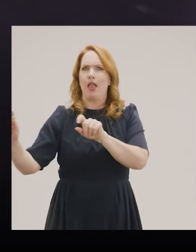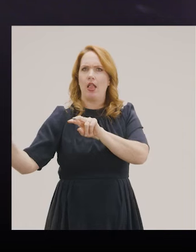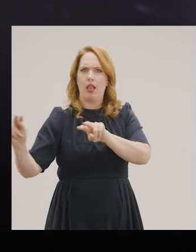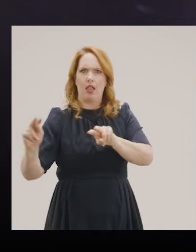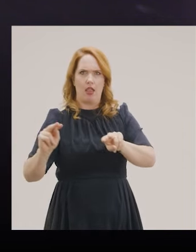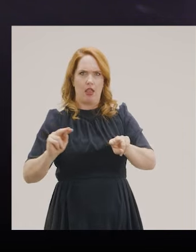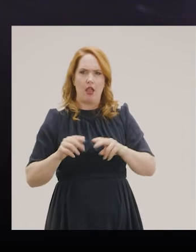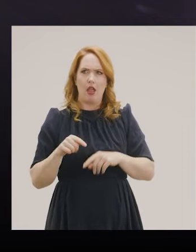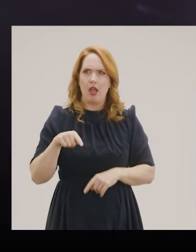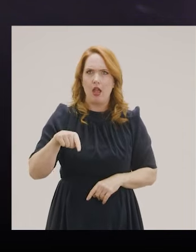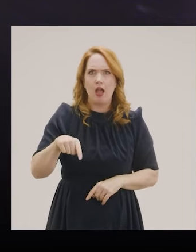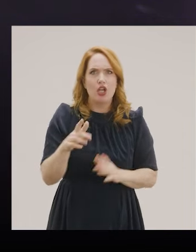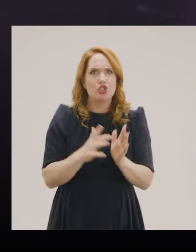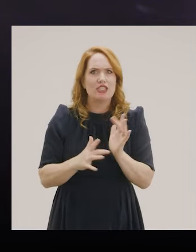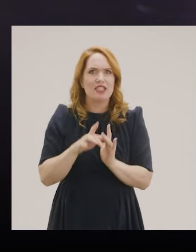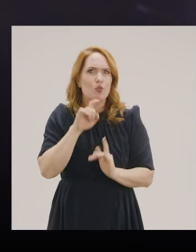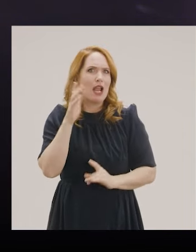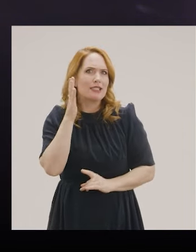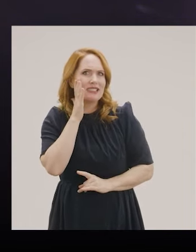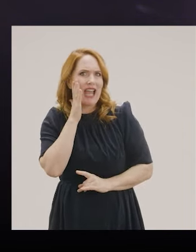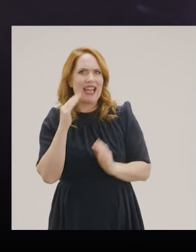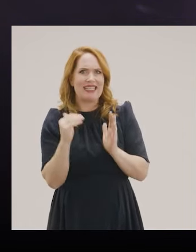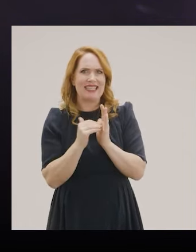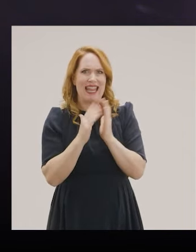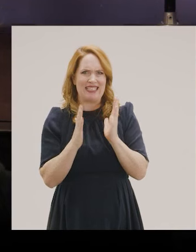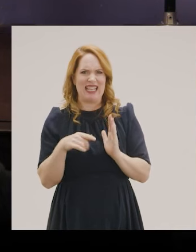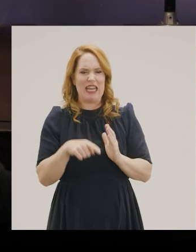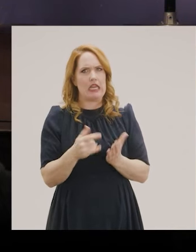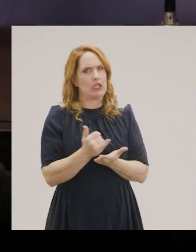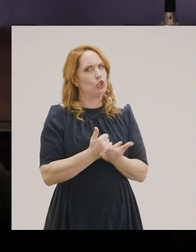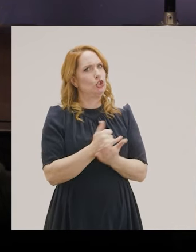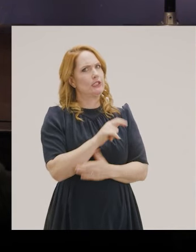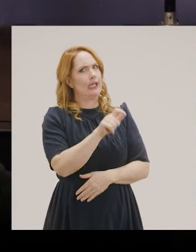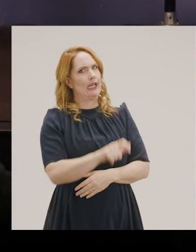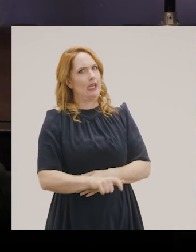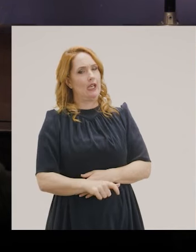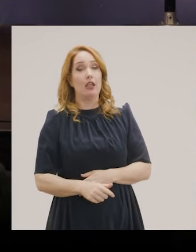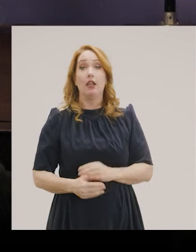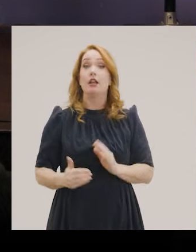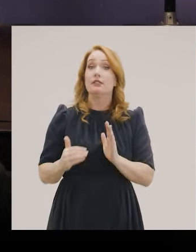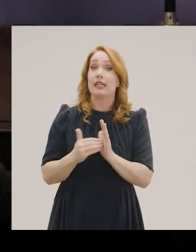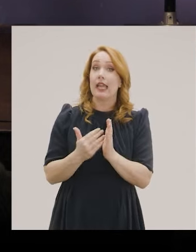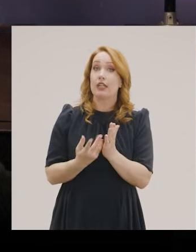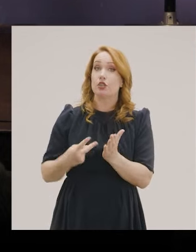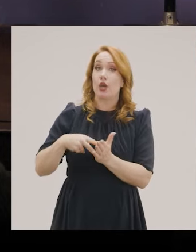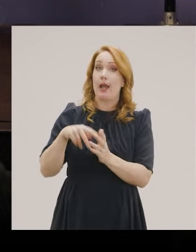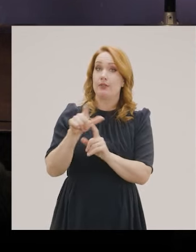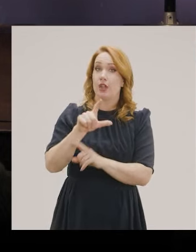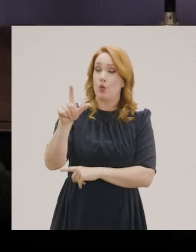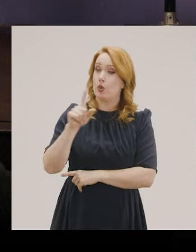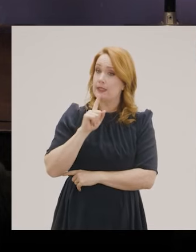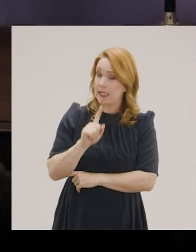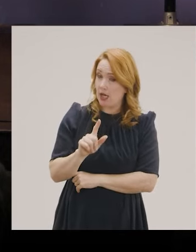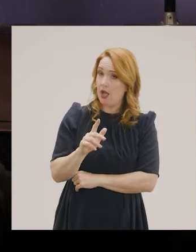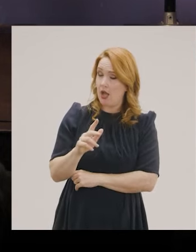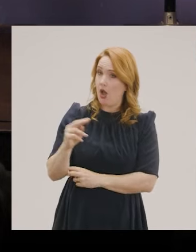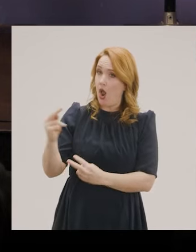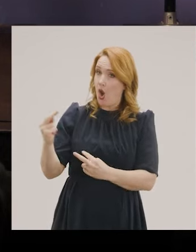they began to mutter, "He's gone to be the guest of a sinner." But Zacchaeus stood up and said to the Lord, and this is the key